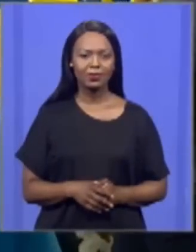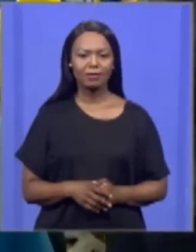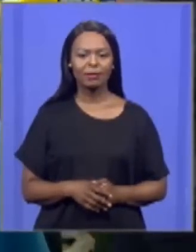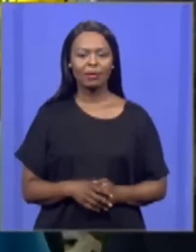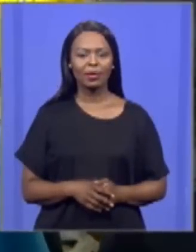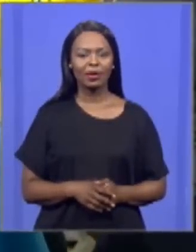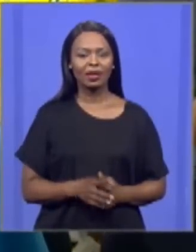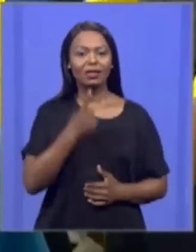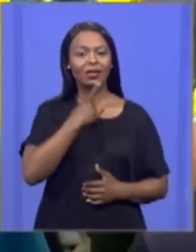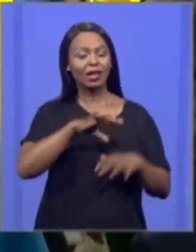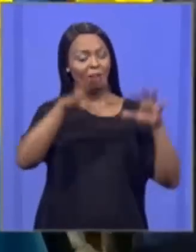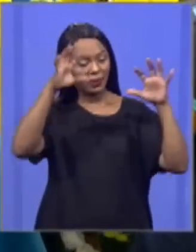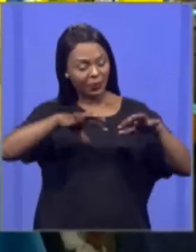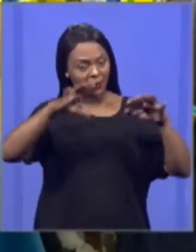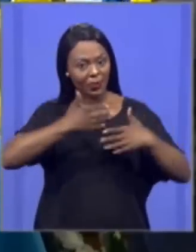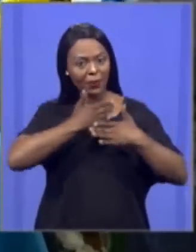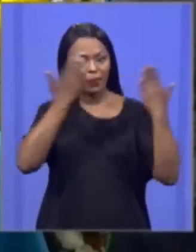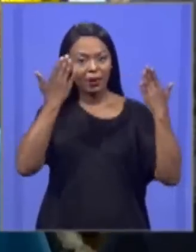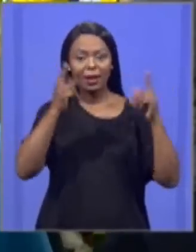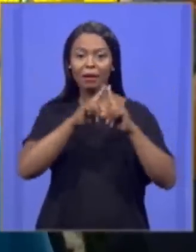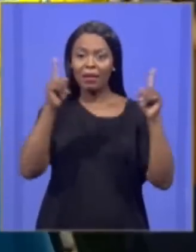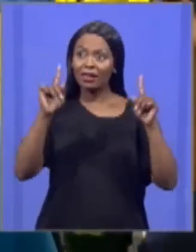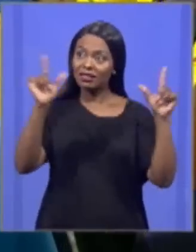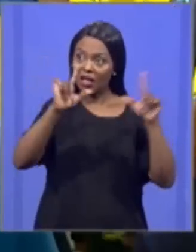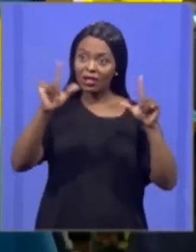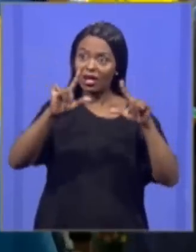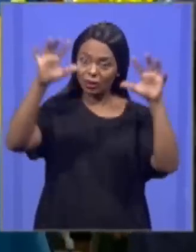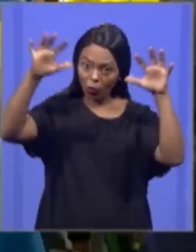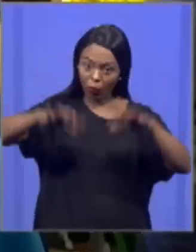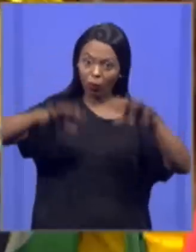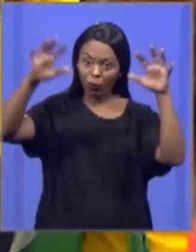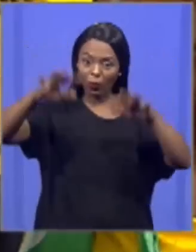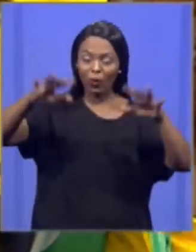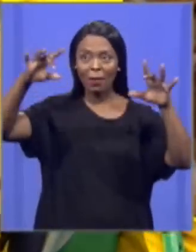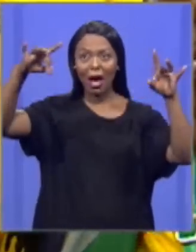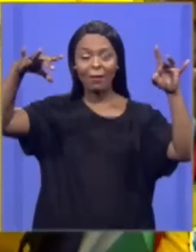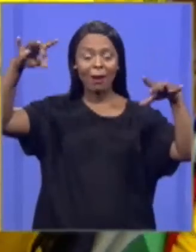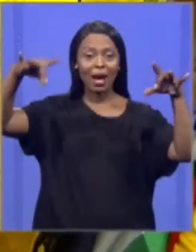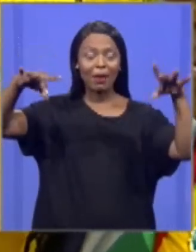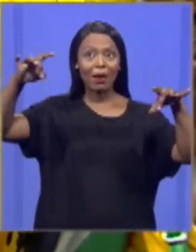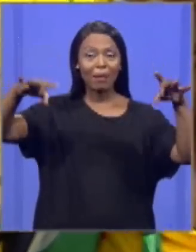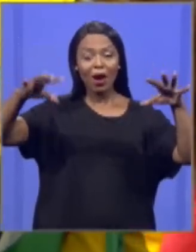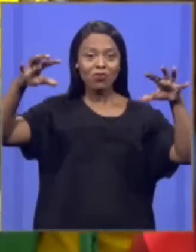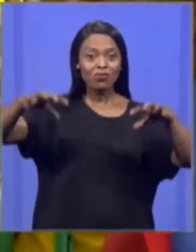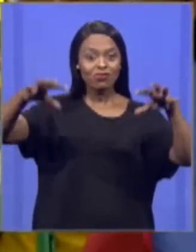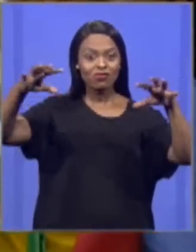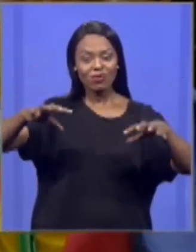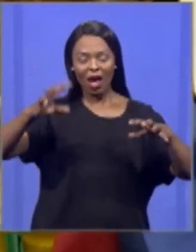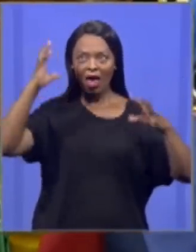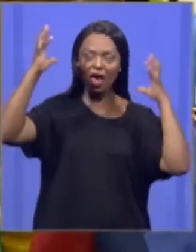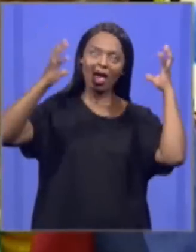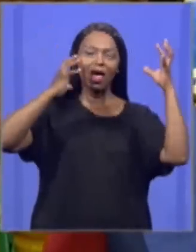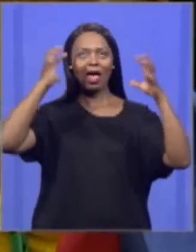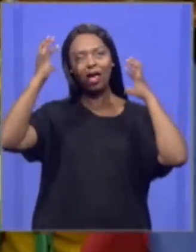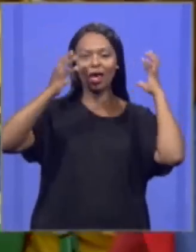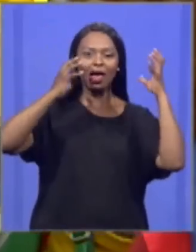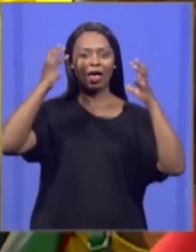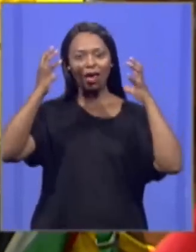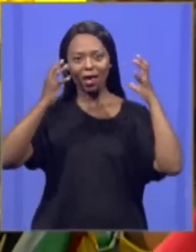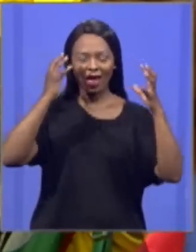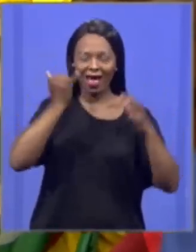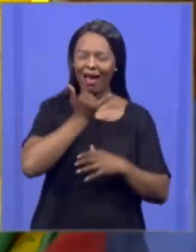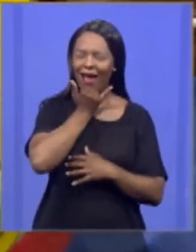ba re pulaina go ne pile ba re pulaina go Sundowns yana no ya medupi ka re tšuretse gore ra tronkega re itse gore re tshwara eng